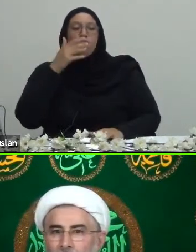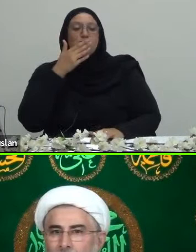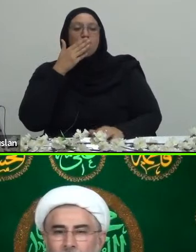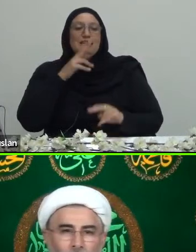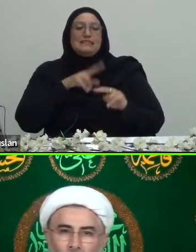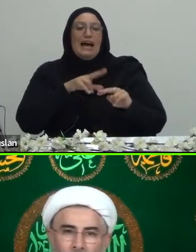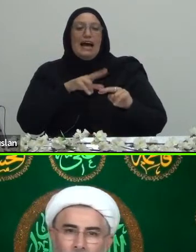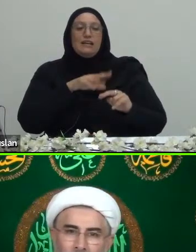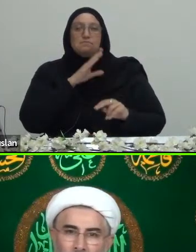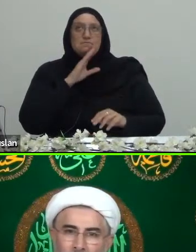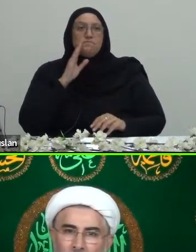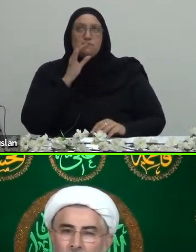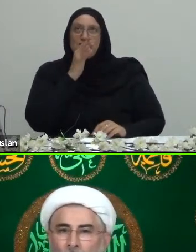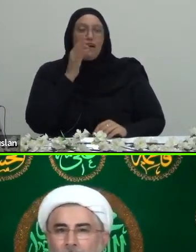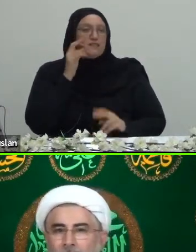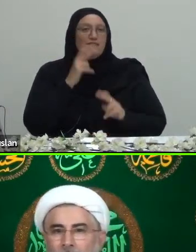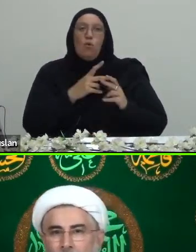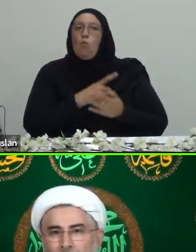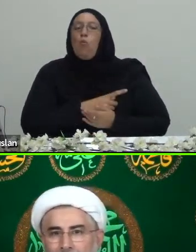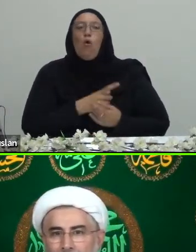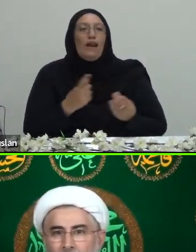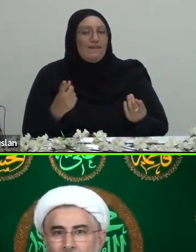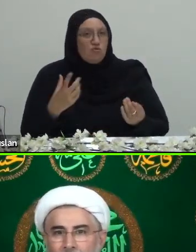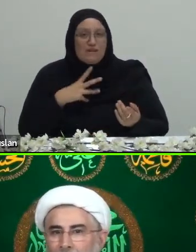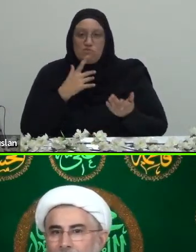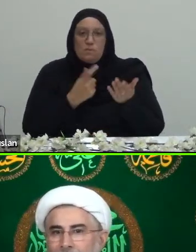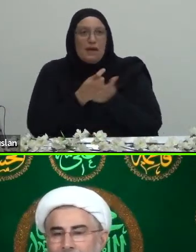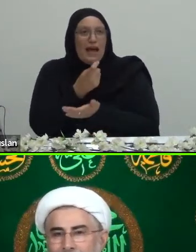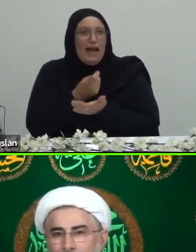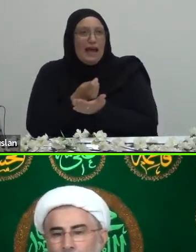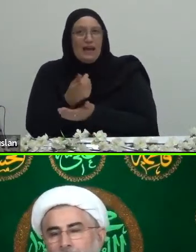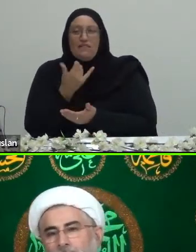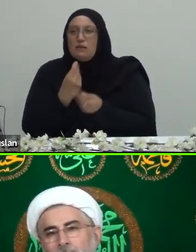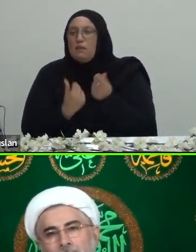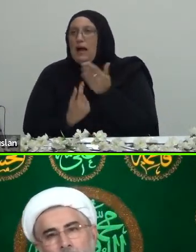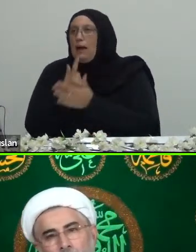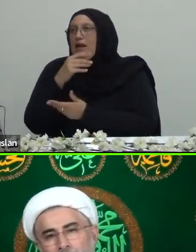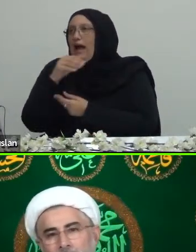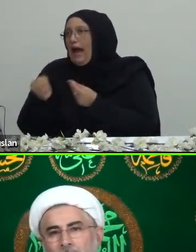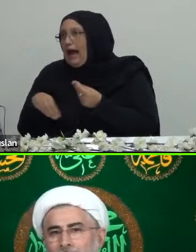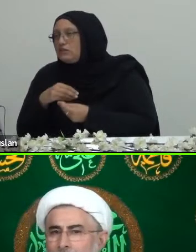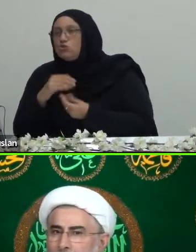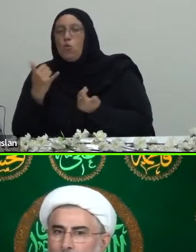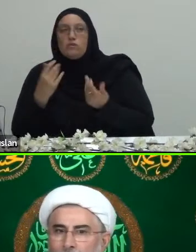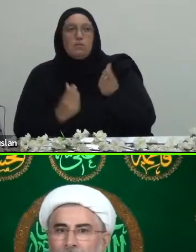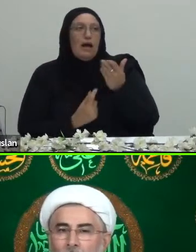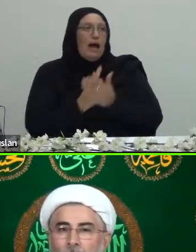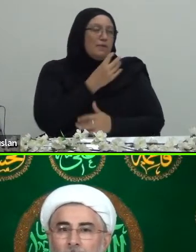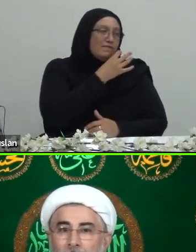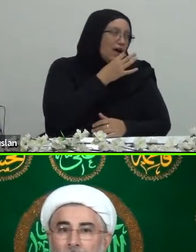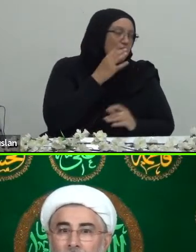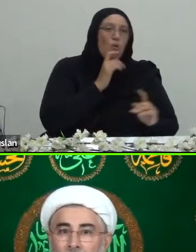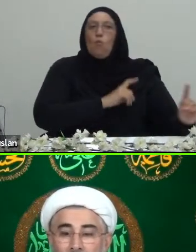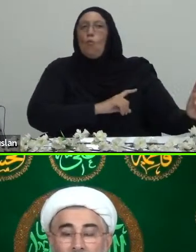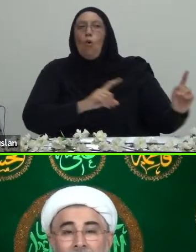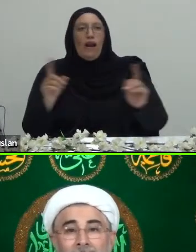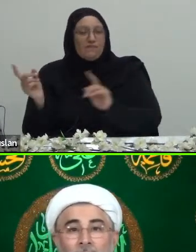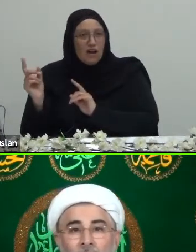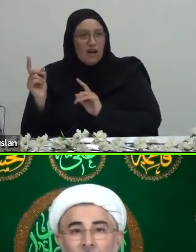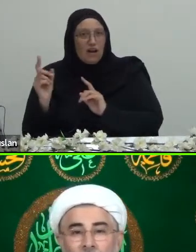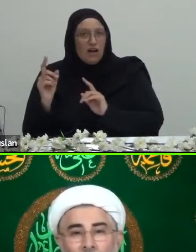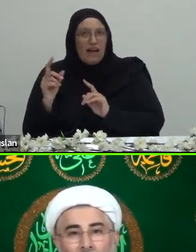some kafara for whatever reason, whether during the Hajj something happened that he had to pay kafara, or because of fasting, or any other